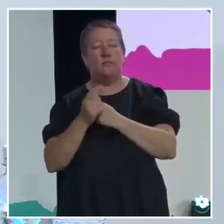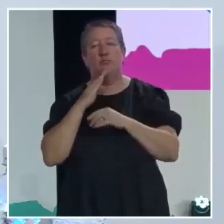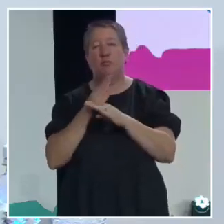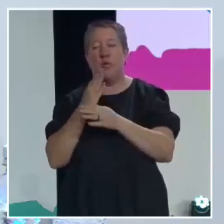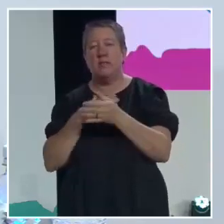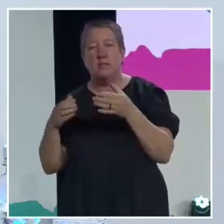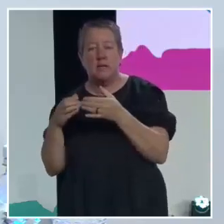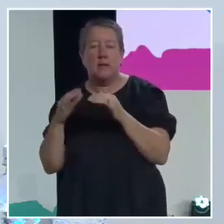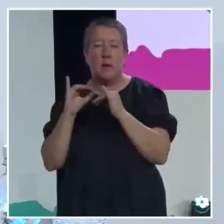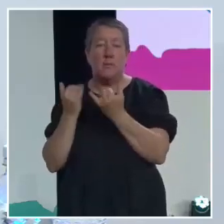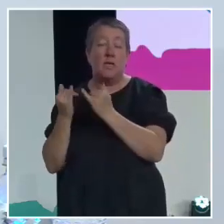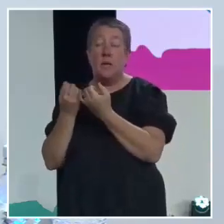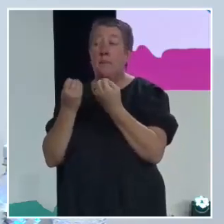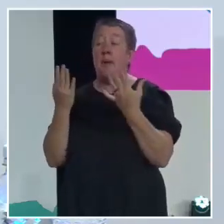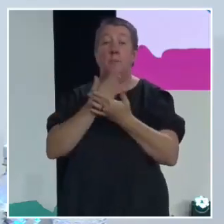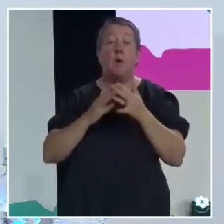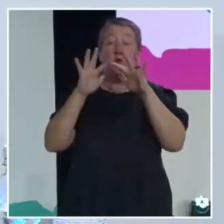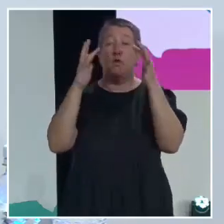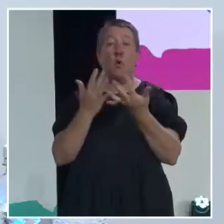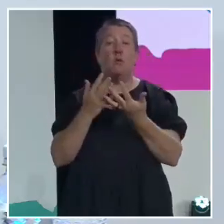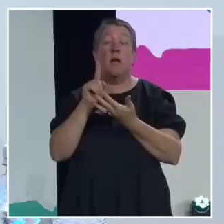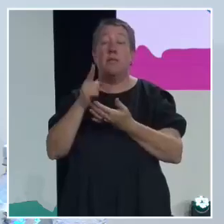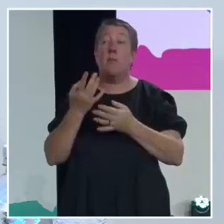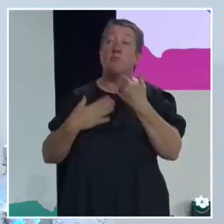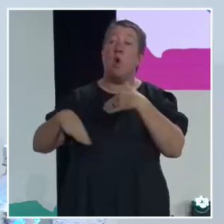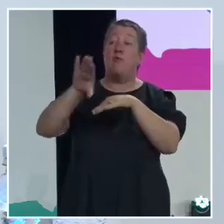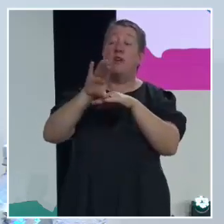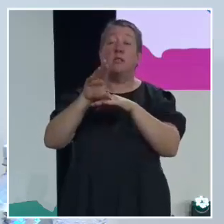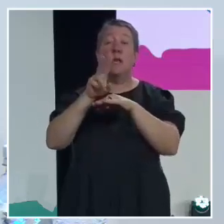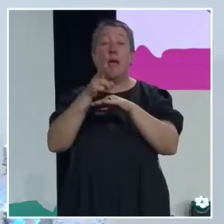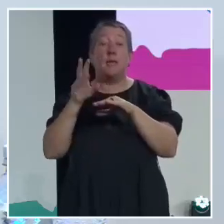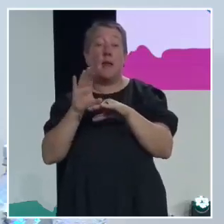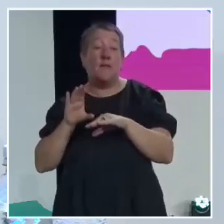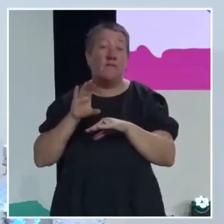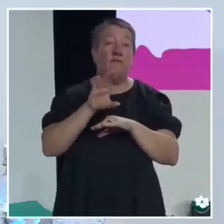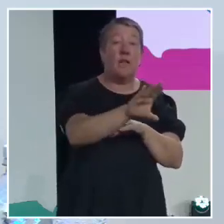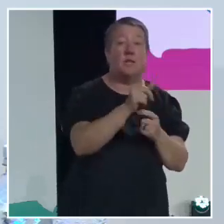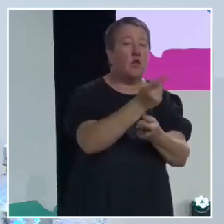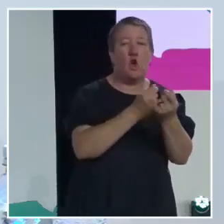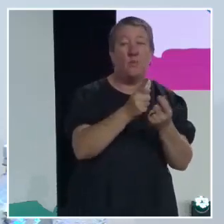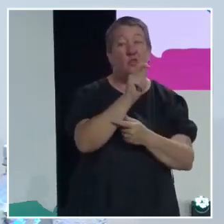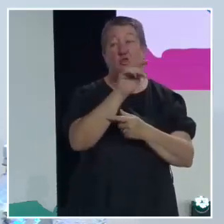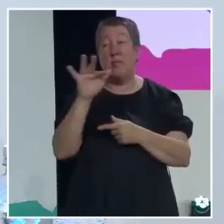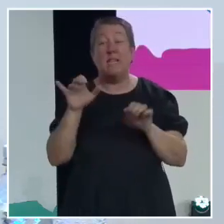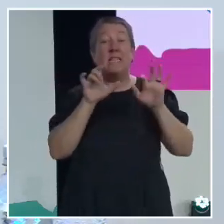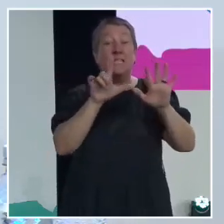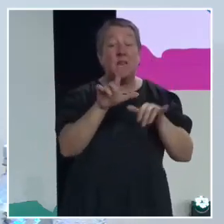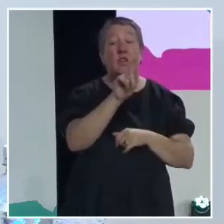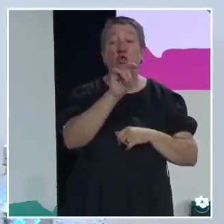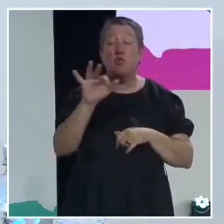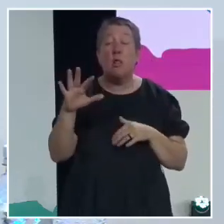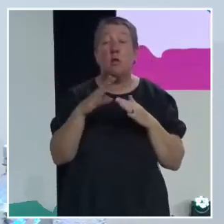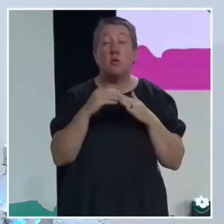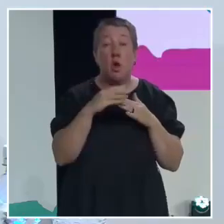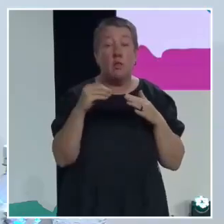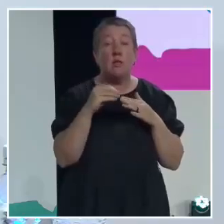They're not, in many parts of the world, reinvesting their profits back into the economy. We're talking trillions, $7 trillion has